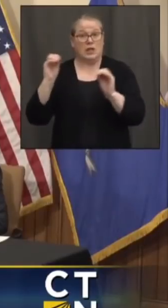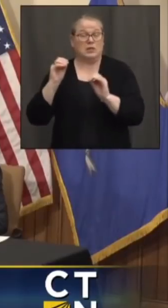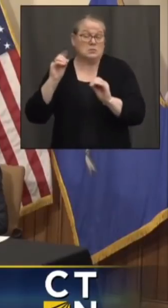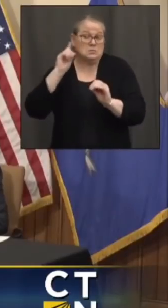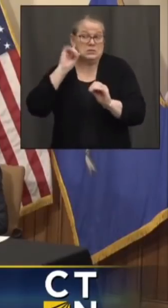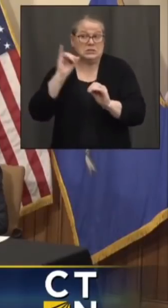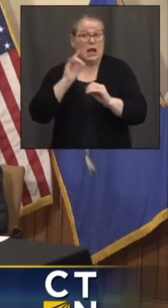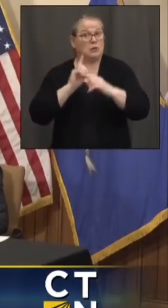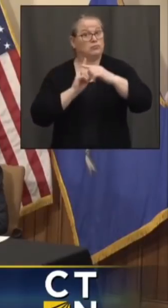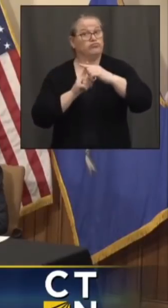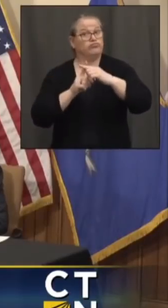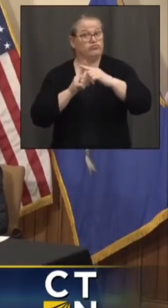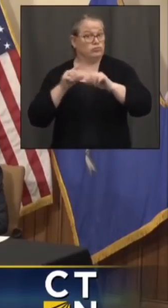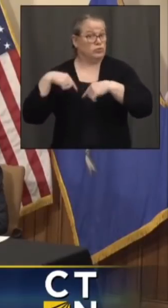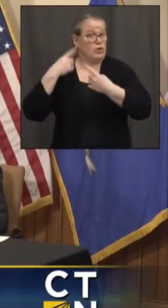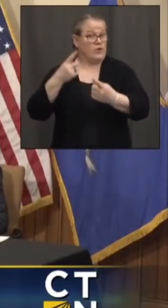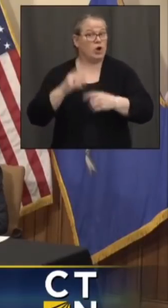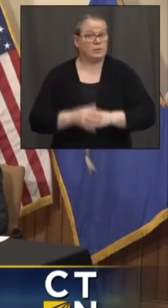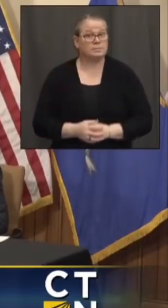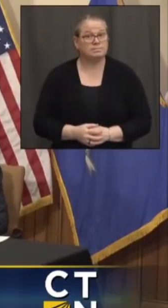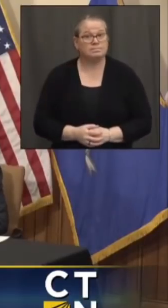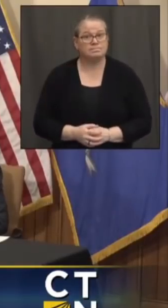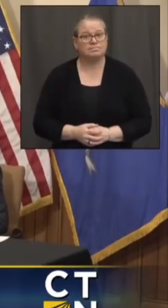WTIC 1080 News.